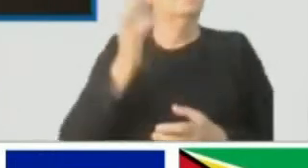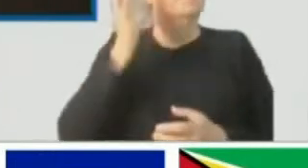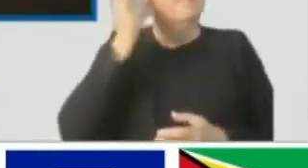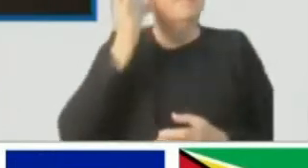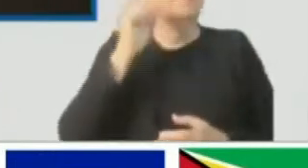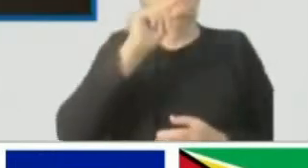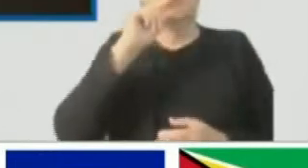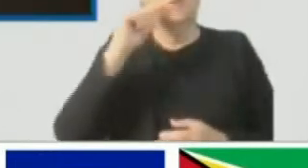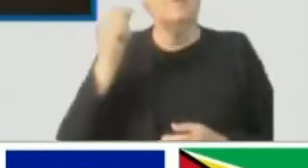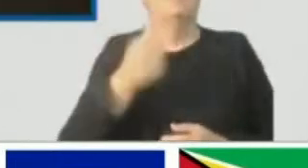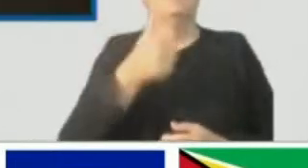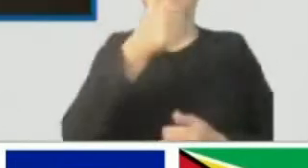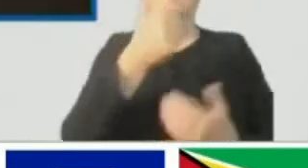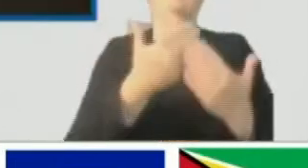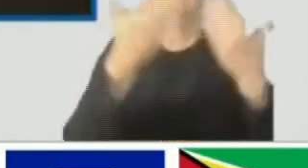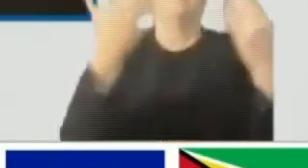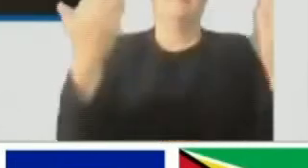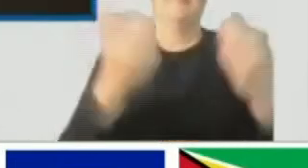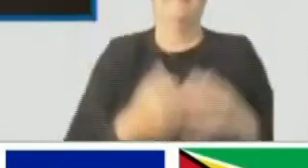I warmly